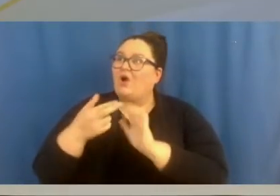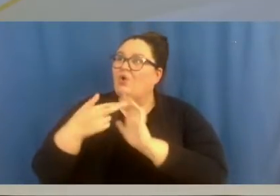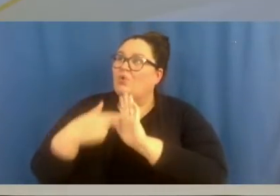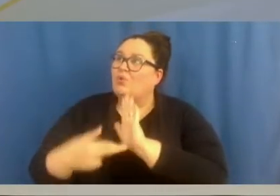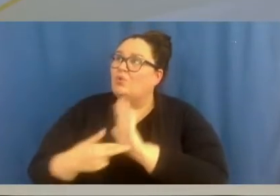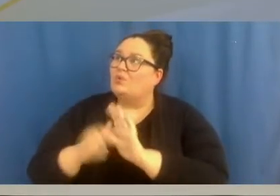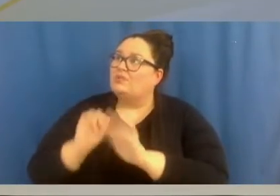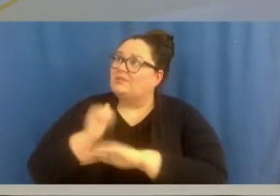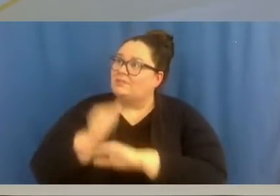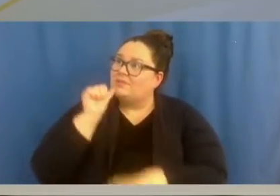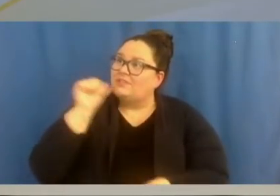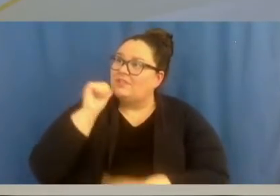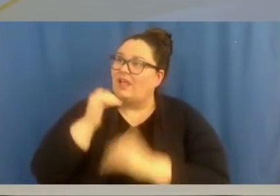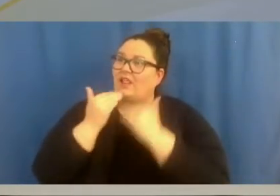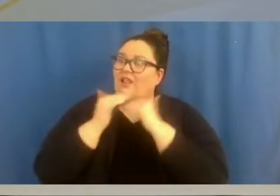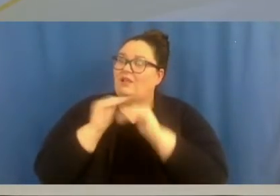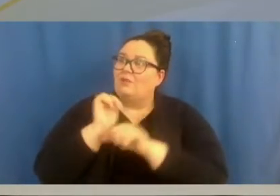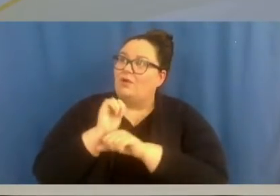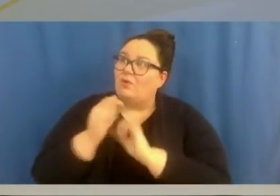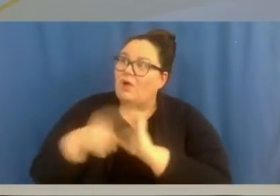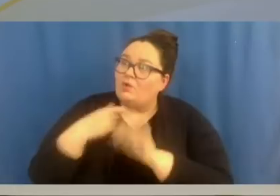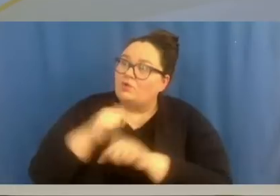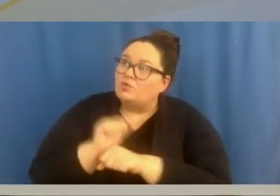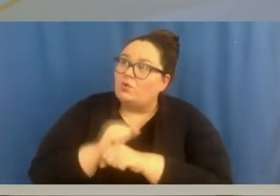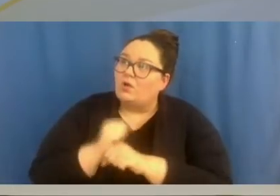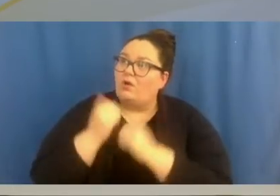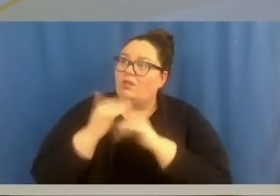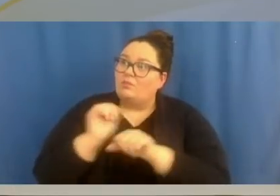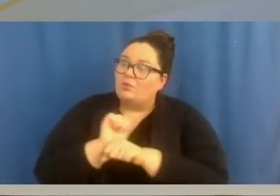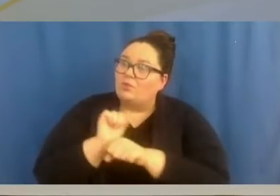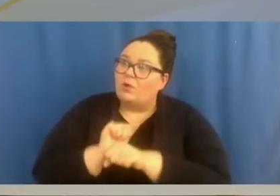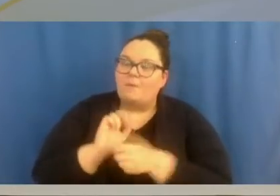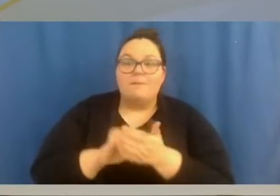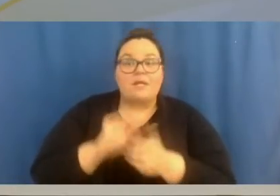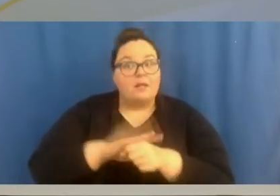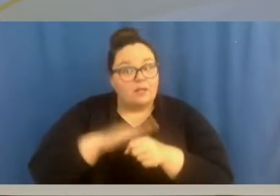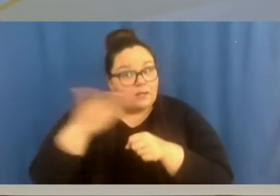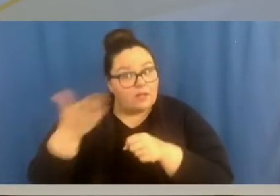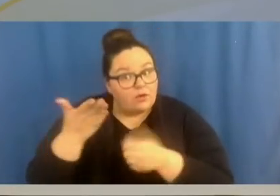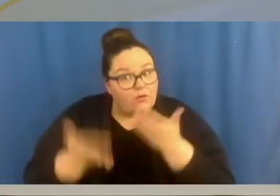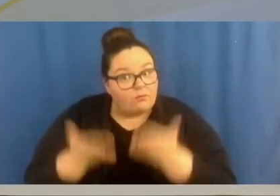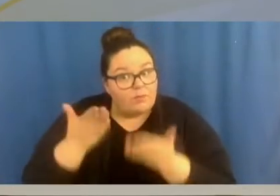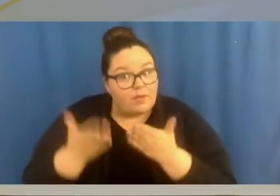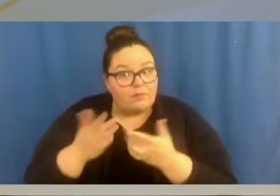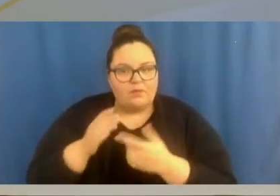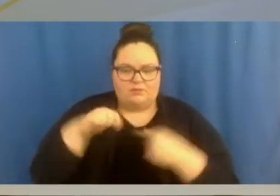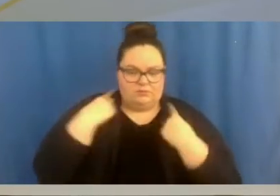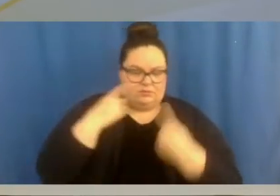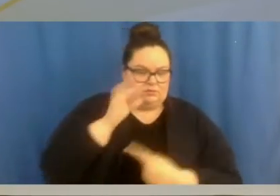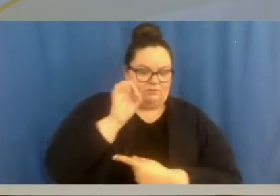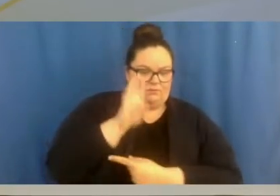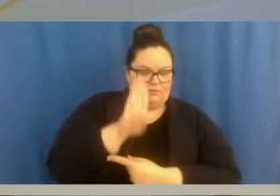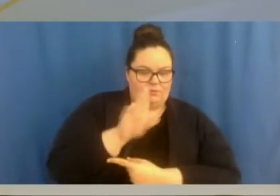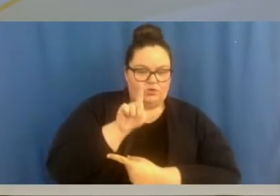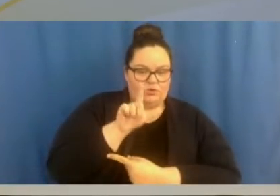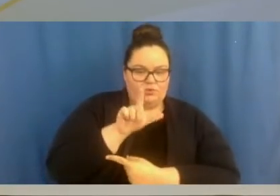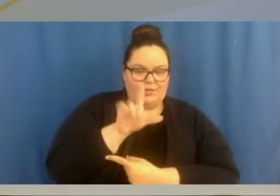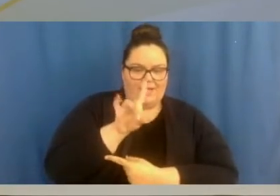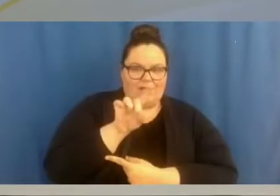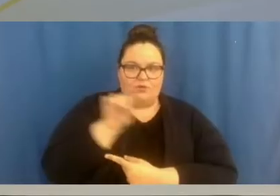yesterday. This grocery gift card is for workers who have been laid off between February 28th to March